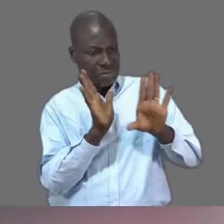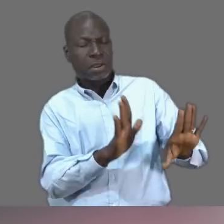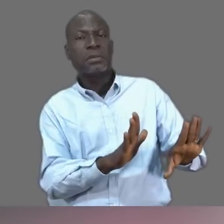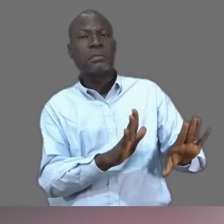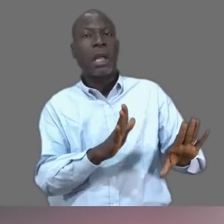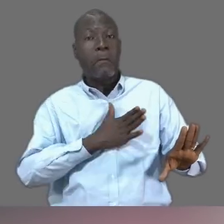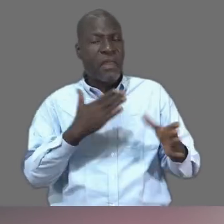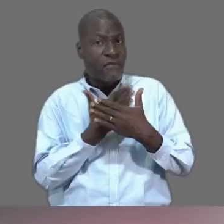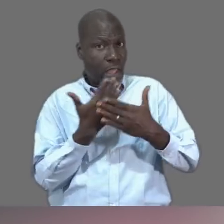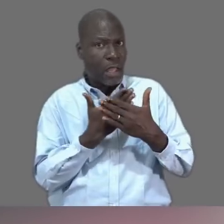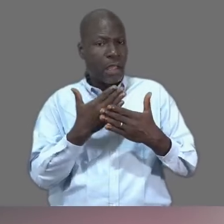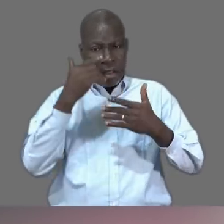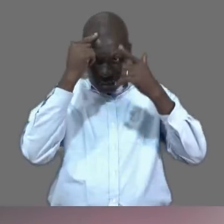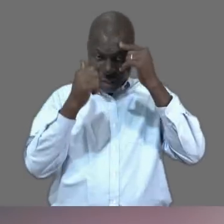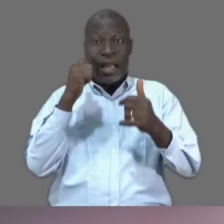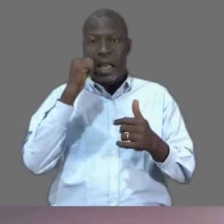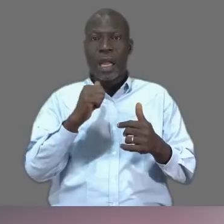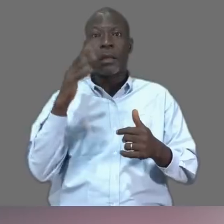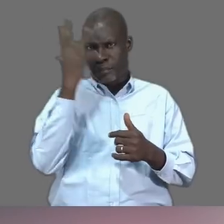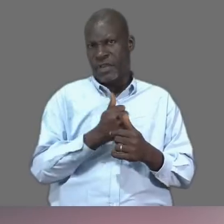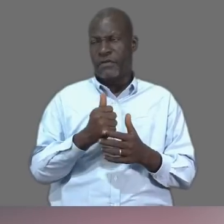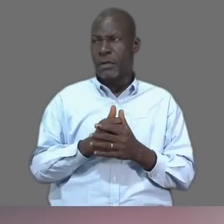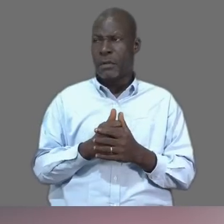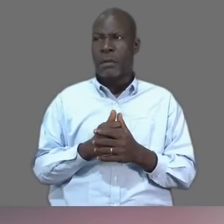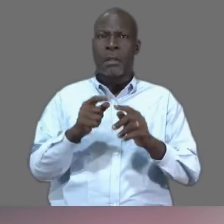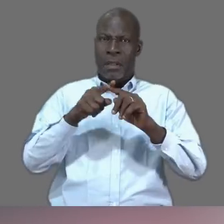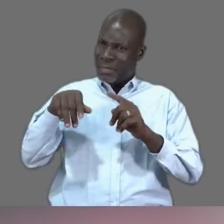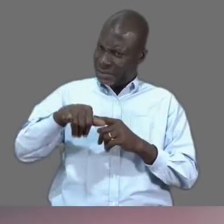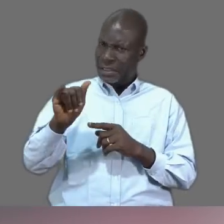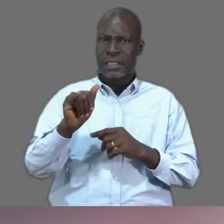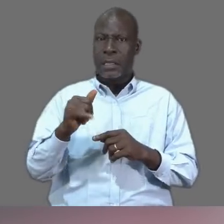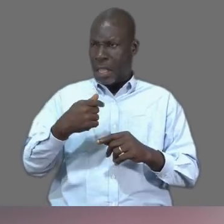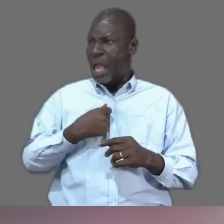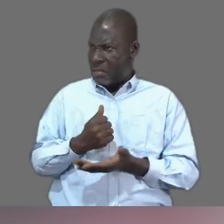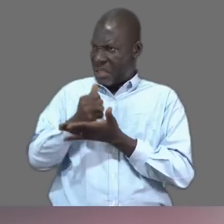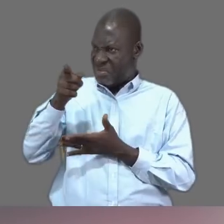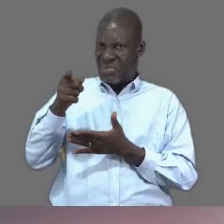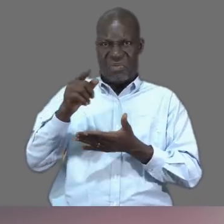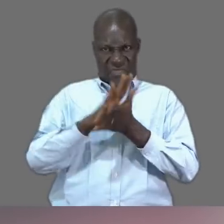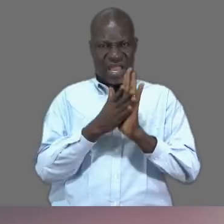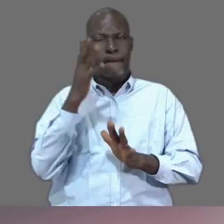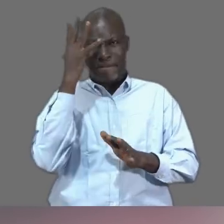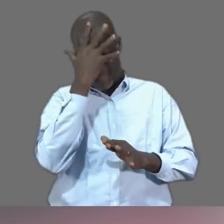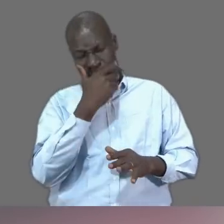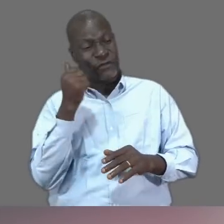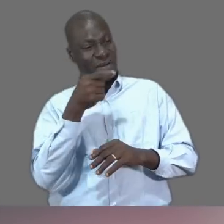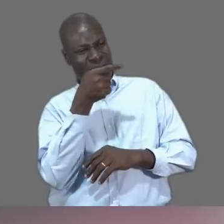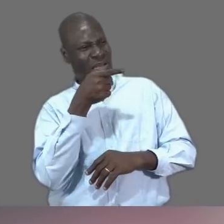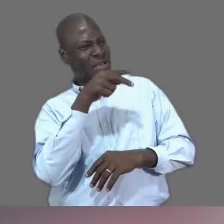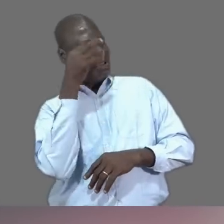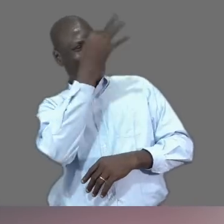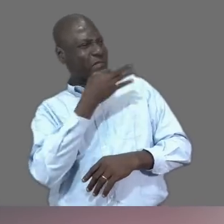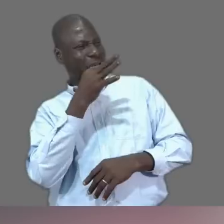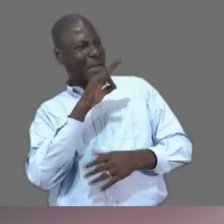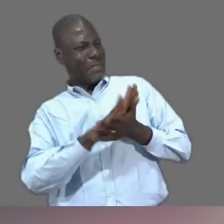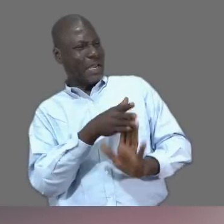misro misro because no mo fe yam yam yani mini bana ne kala ni duru sei e ya me and a matto to Tunkuni Adiama, Kalana